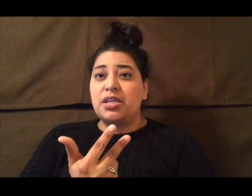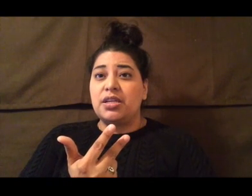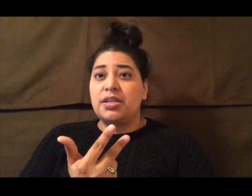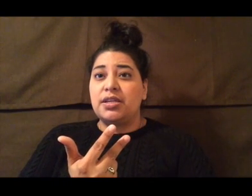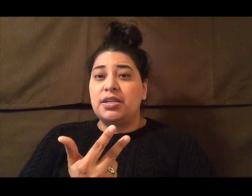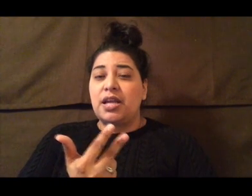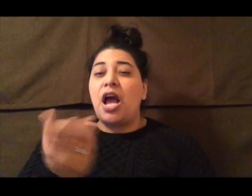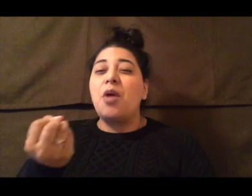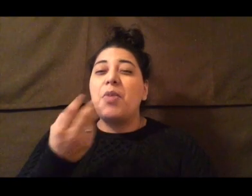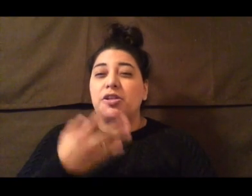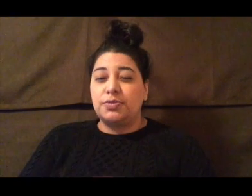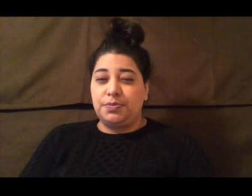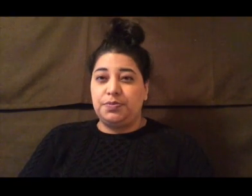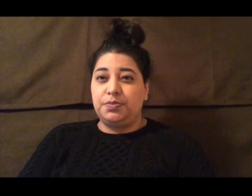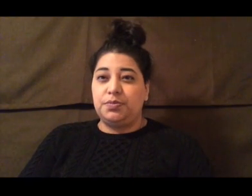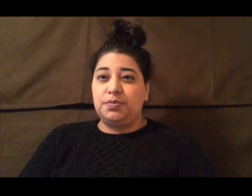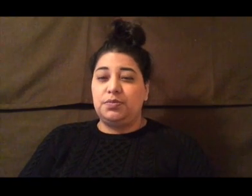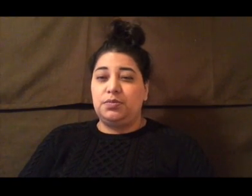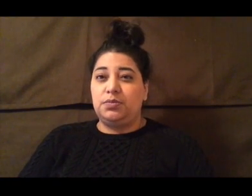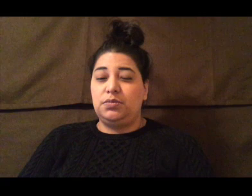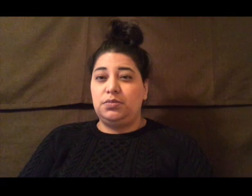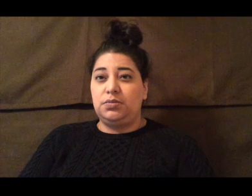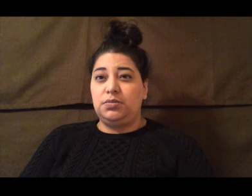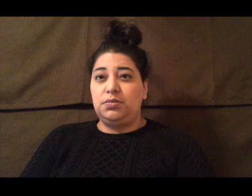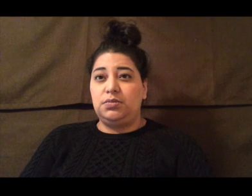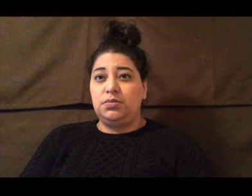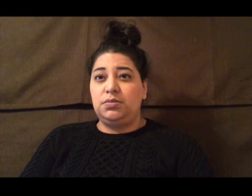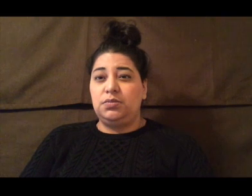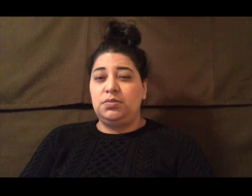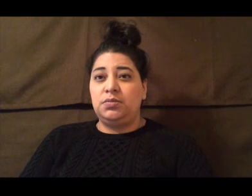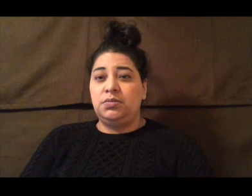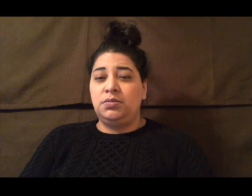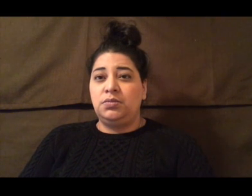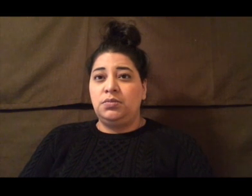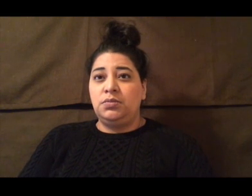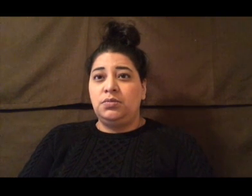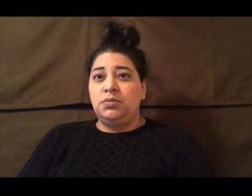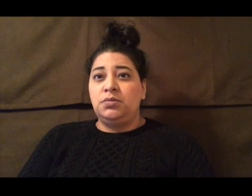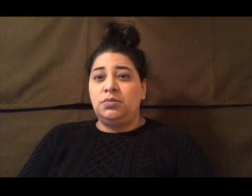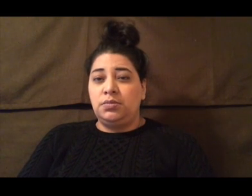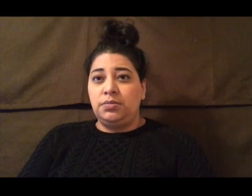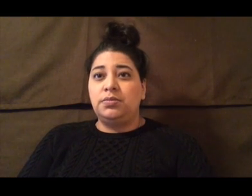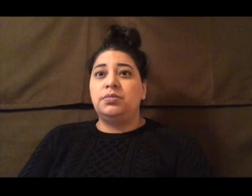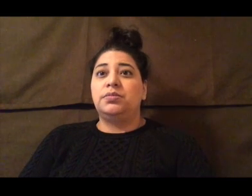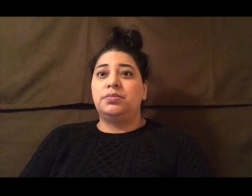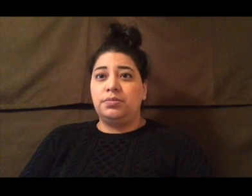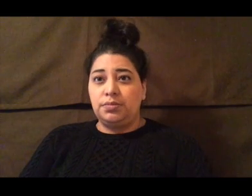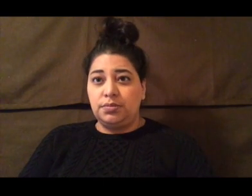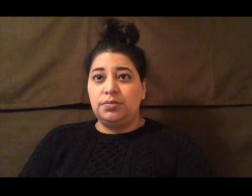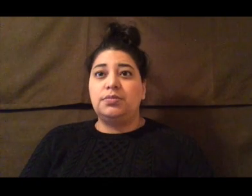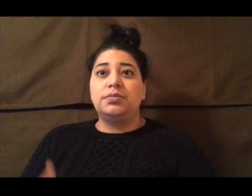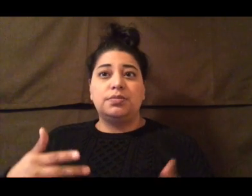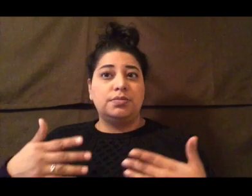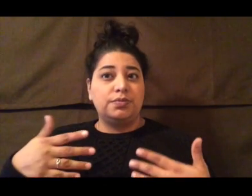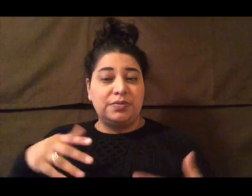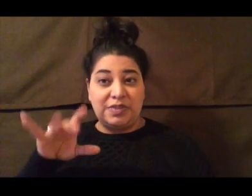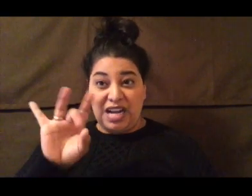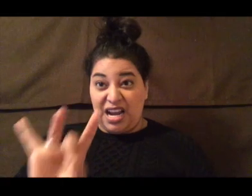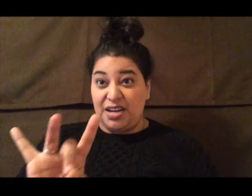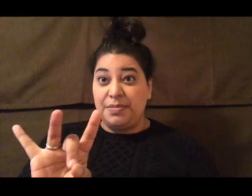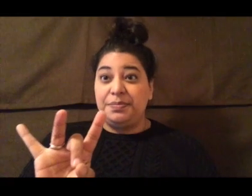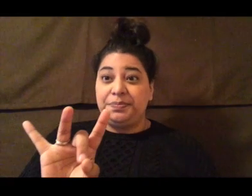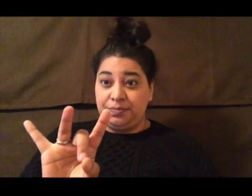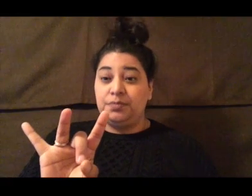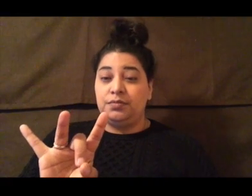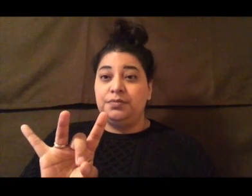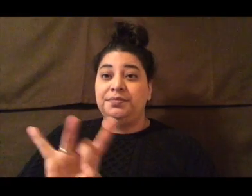I'm not going to touch my minutes because I already did all that work with my minutes. I'm just going to do 11 o'clock minus 3 hours. That